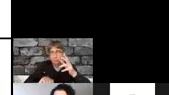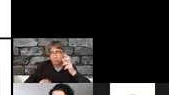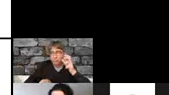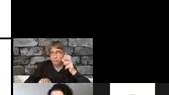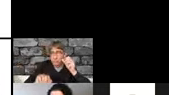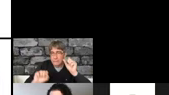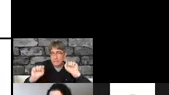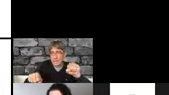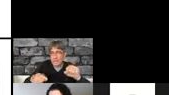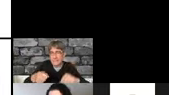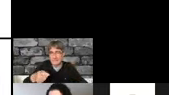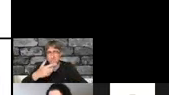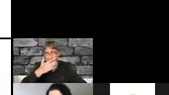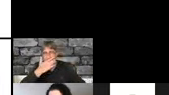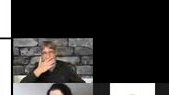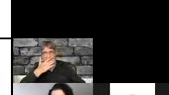Miguel, are you unmuted?